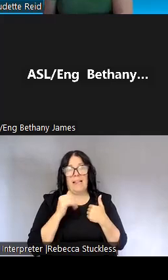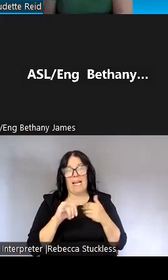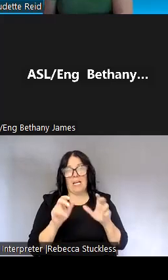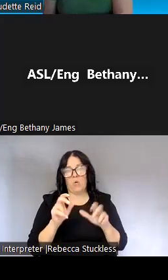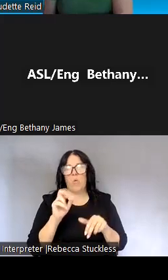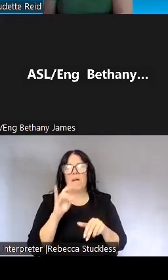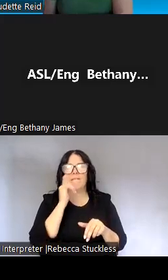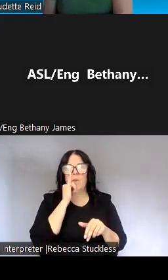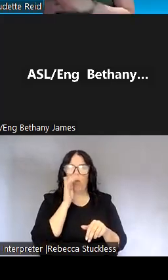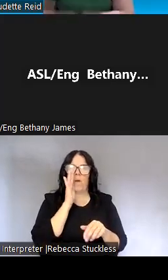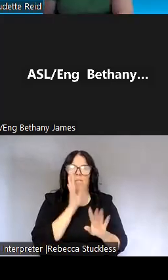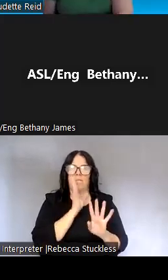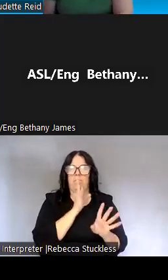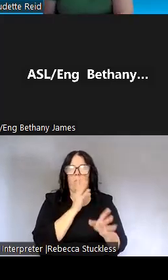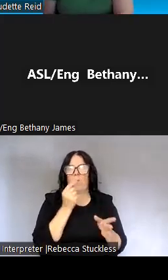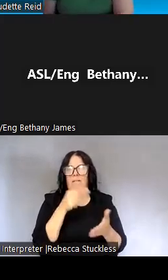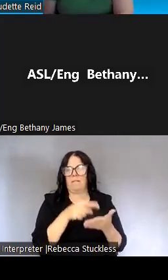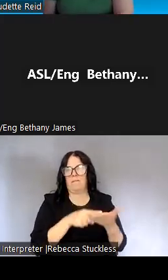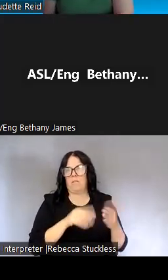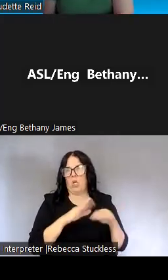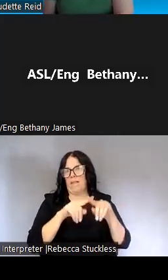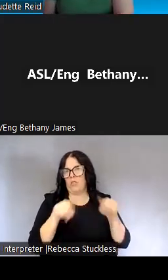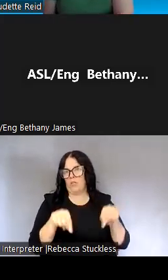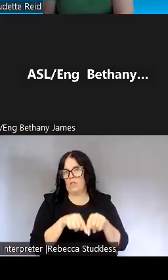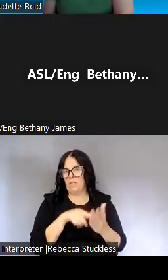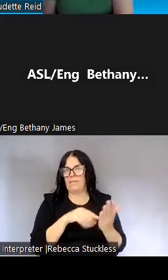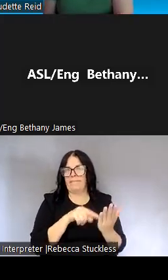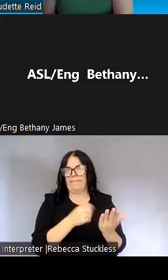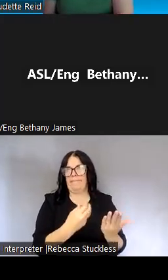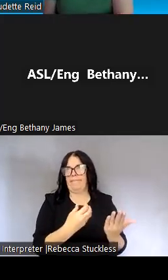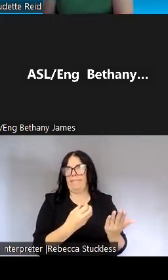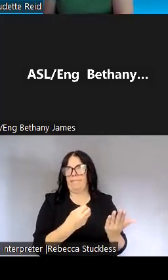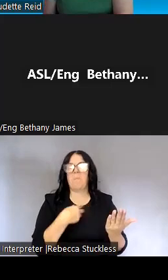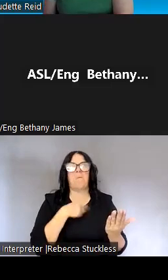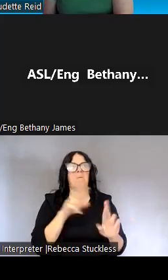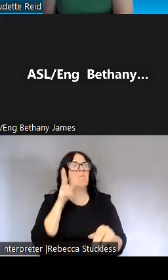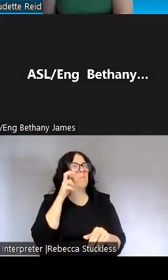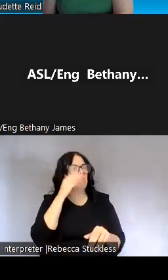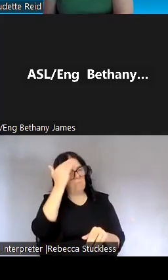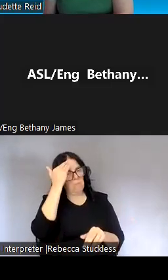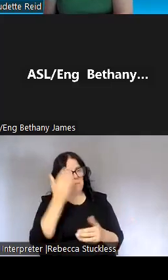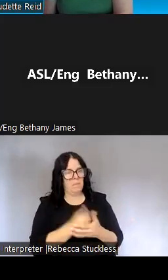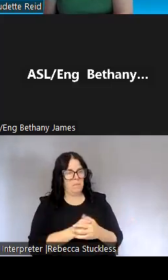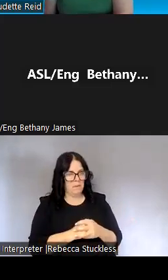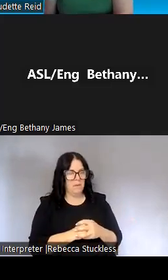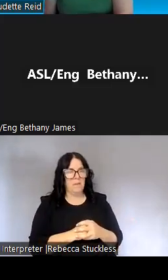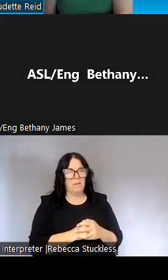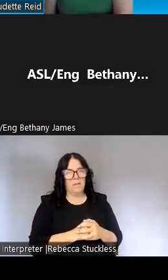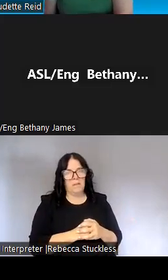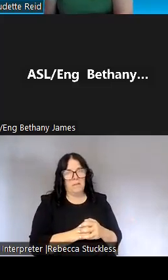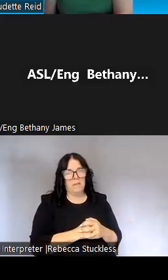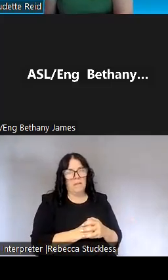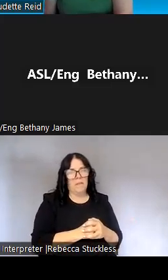speak out loud what is on the screen so that they know what it is. The next is having